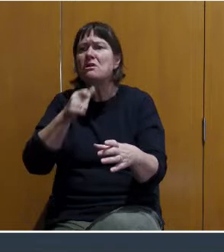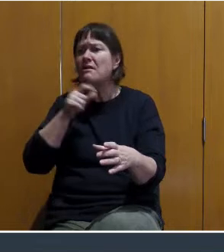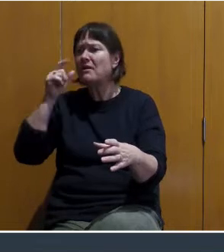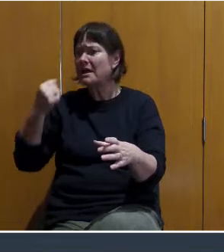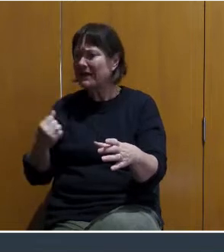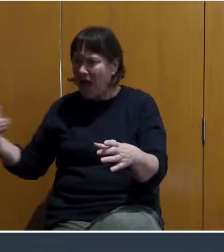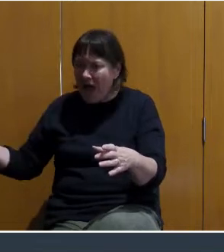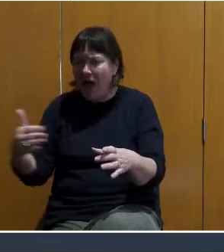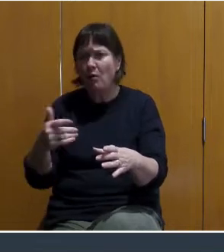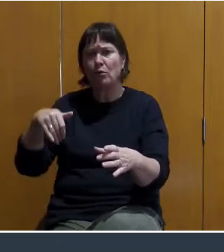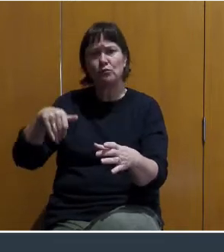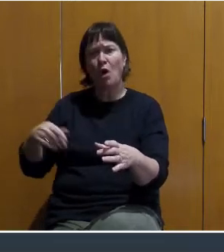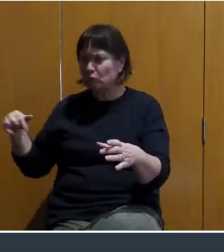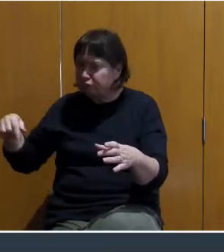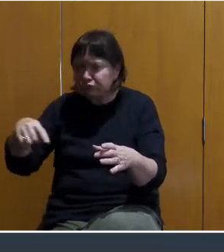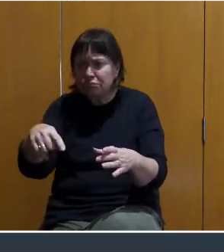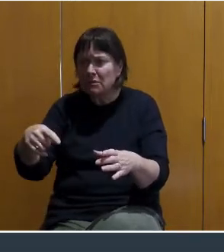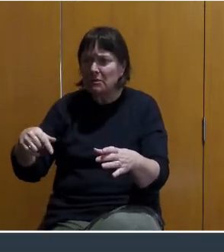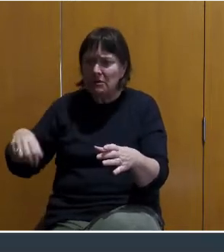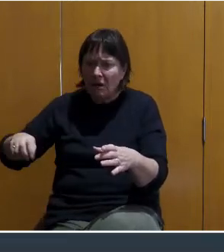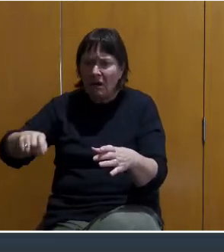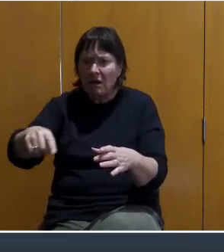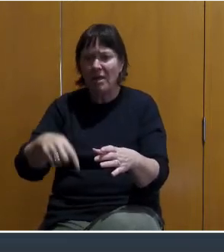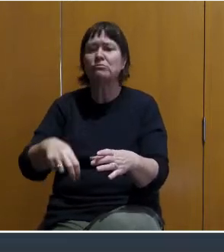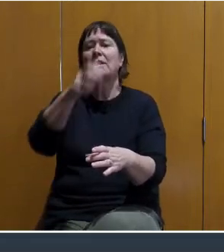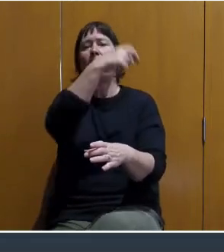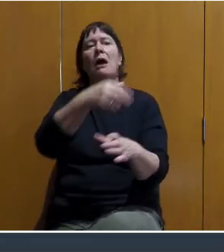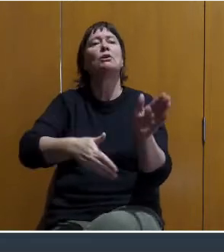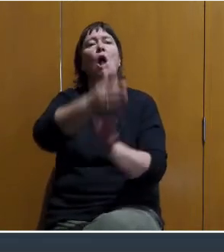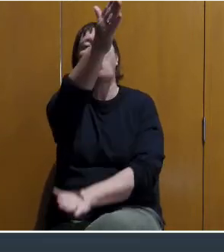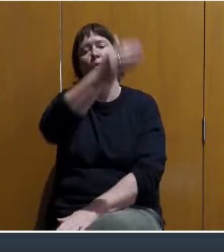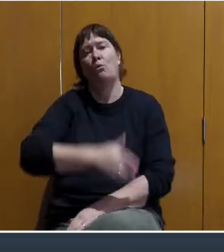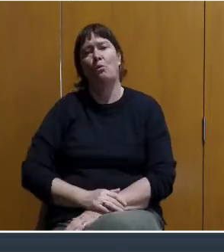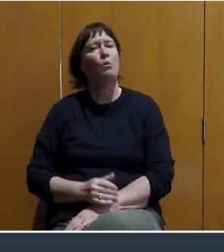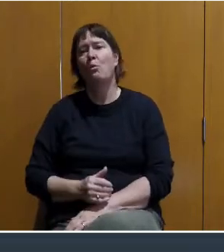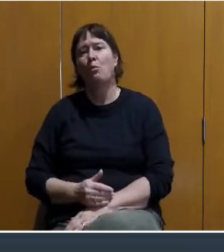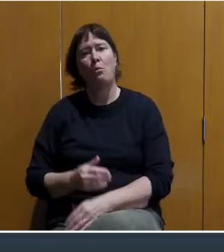12 times a day. Eventually they'll abandon the nest, or